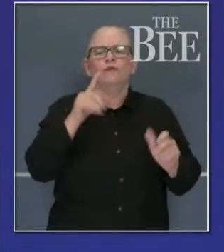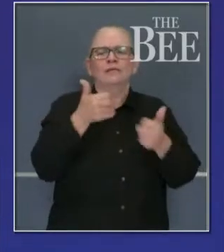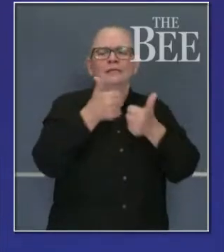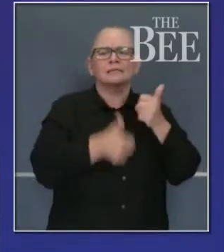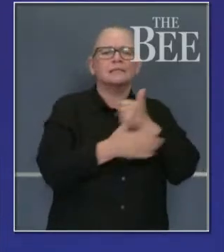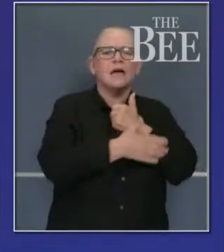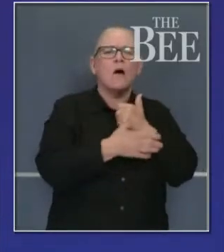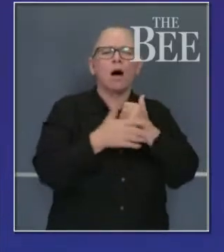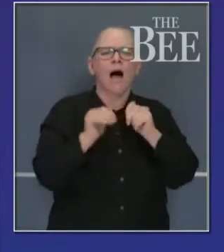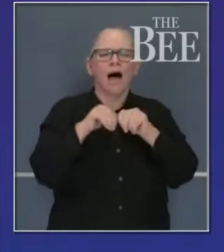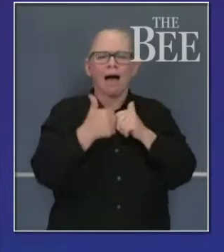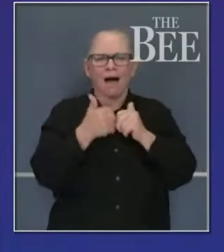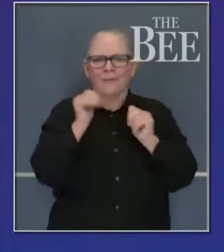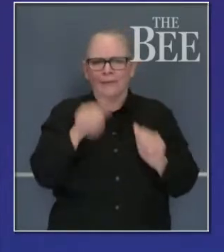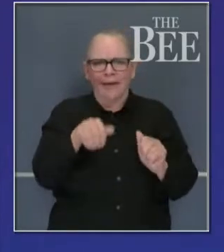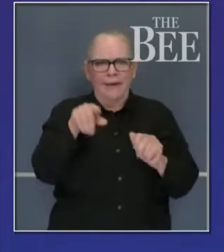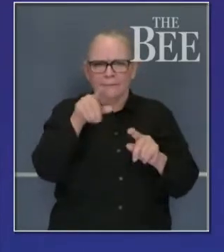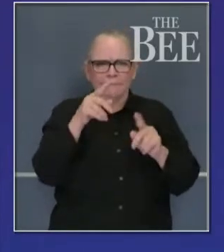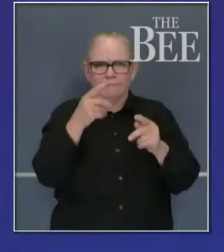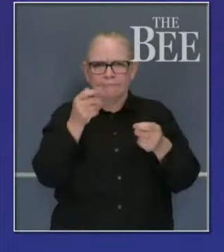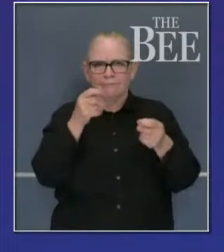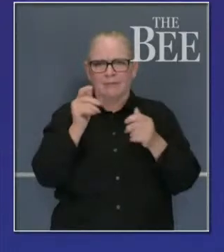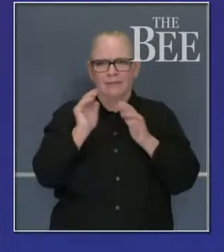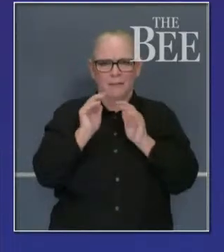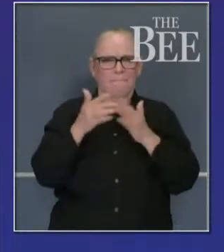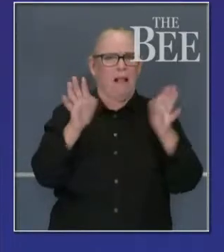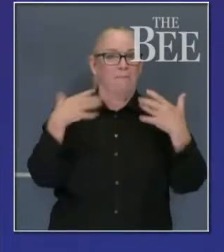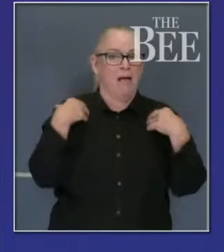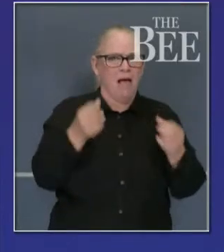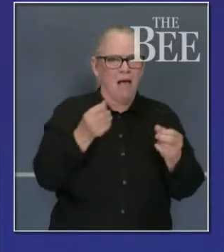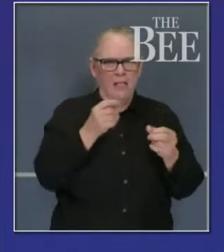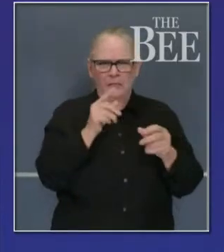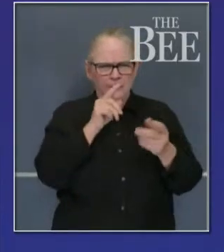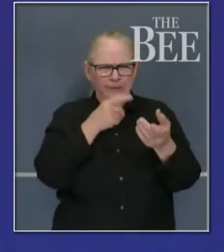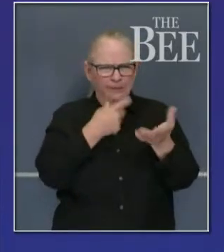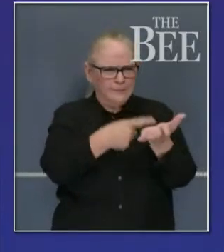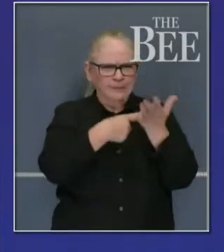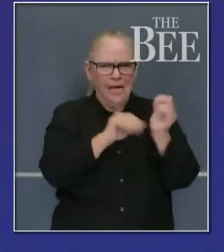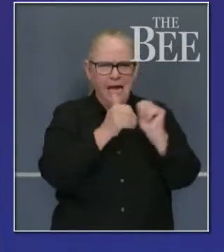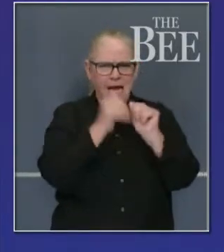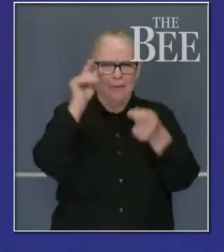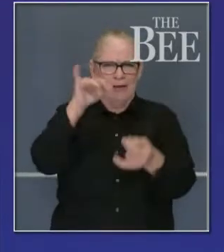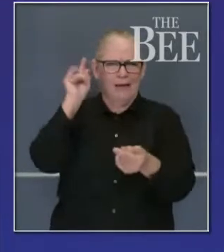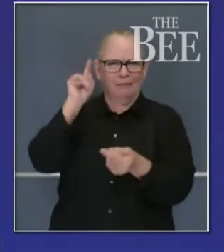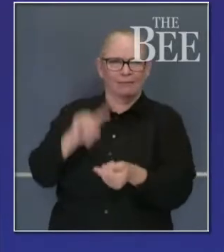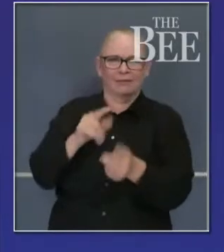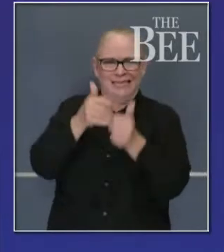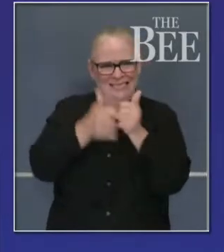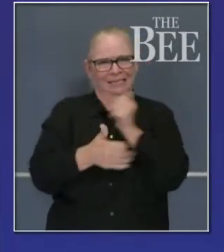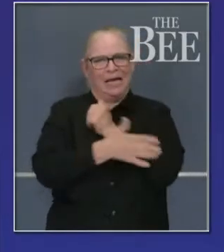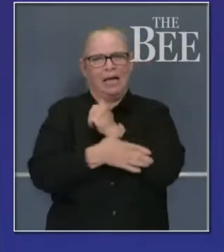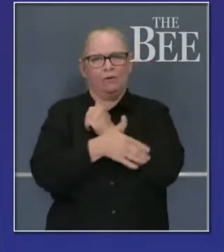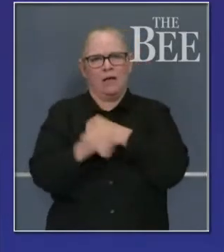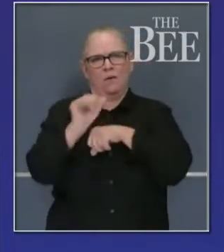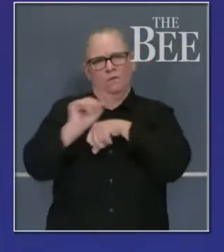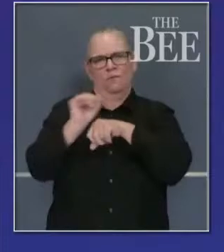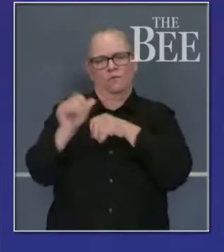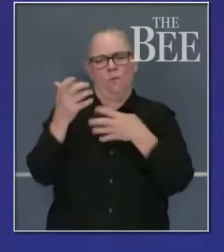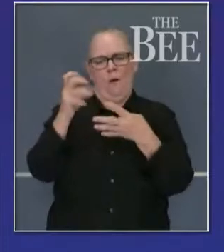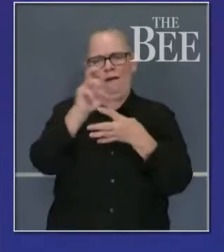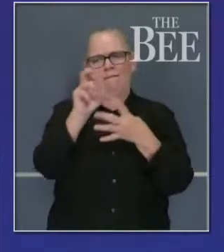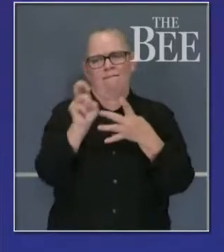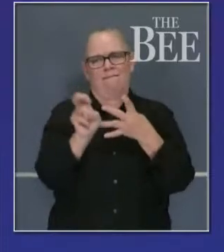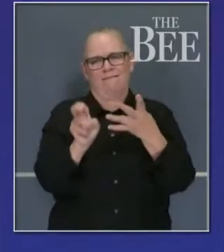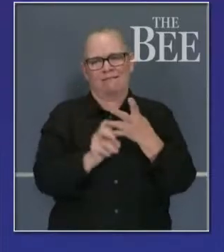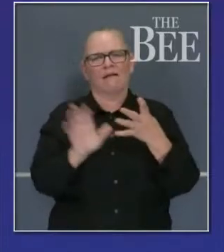express the dynamic and the engagement that we are having on a consistent basis around data, around making sure that we are